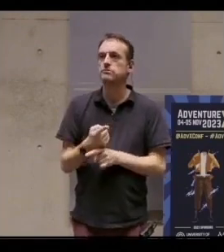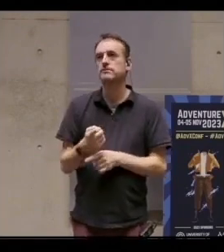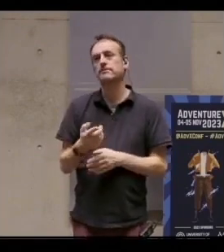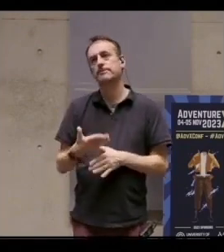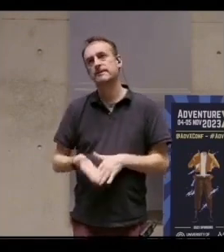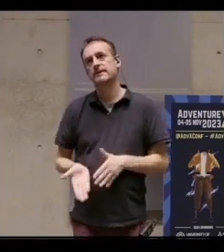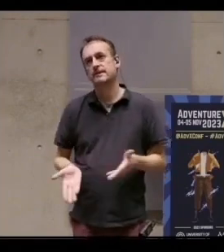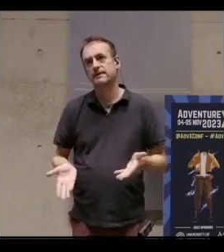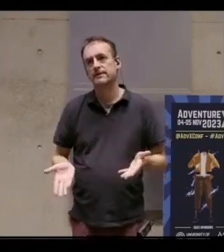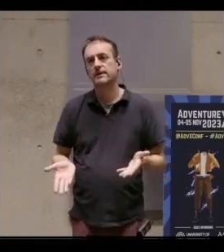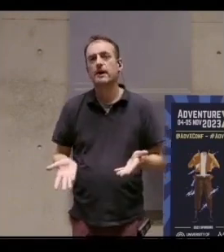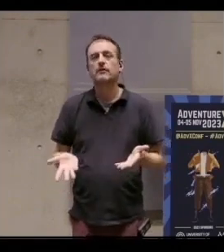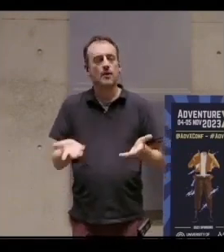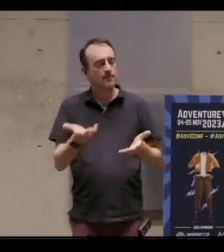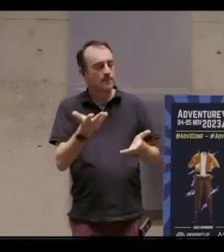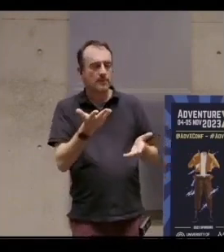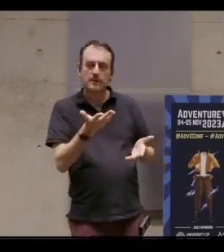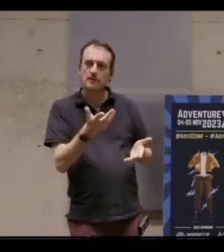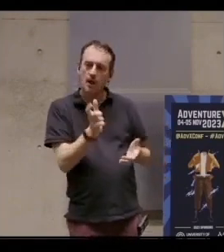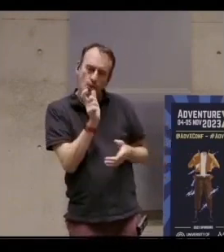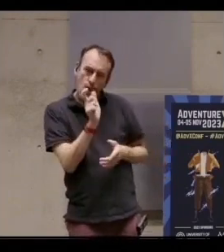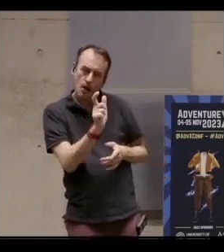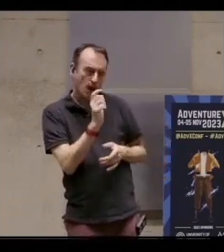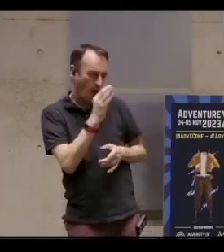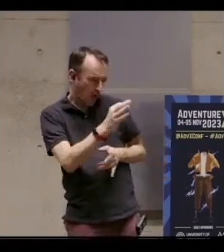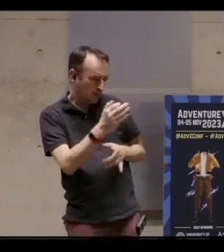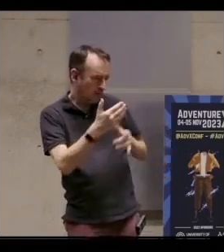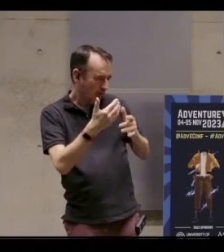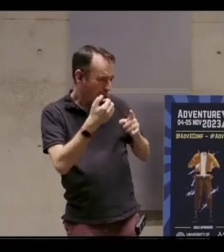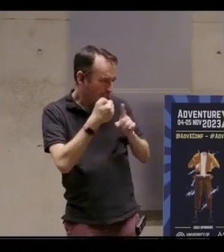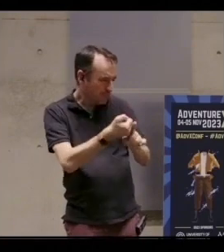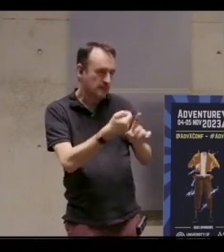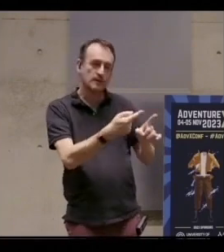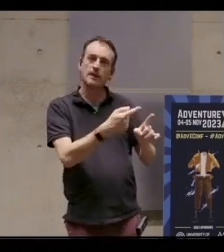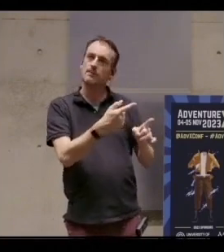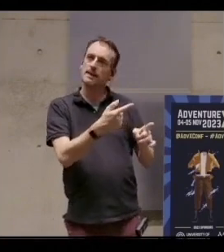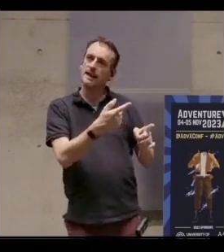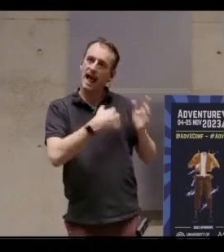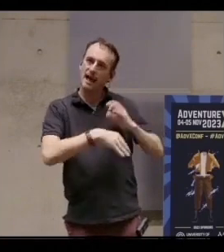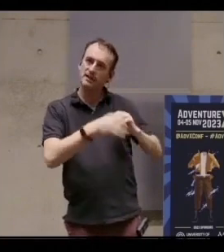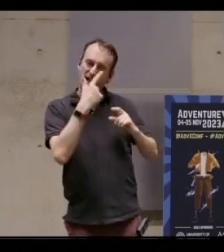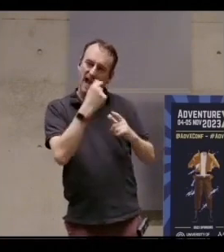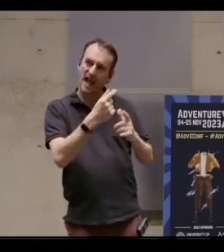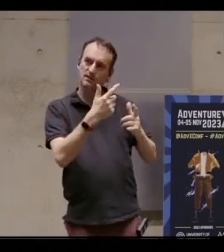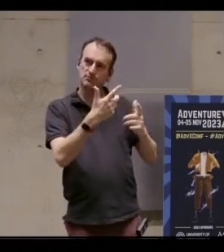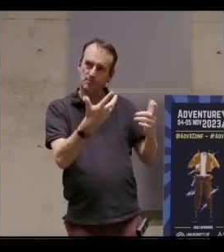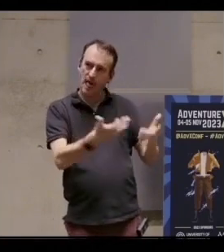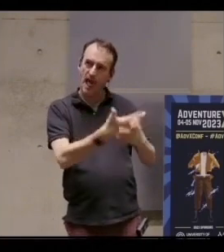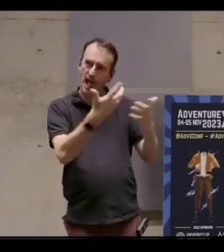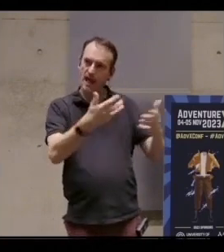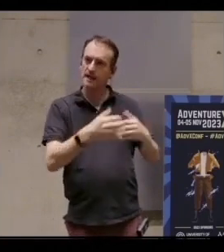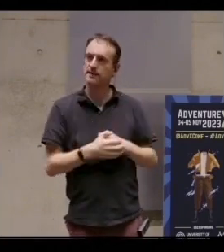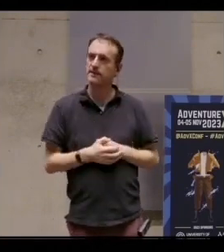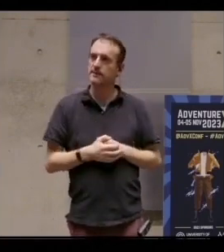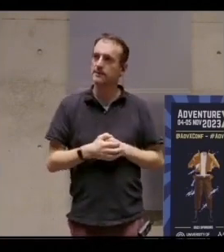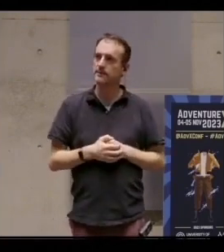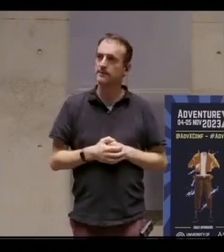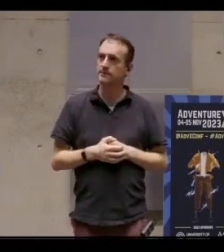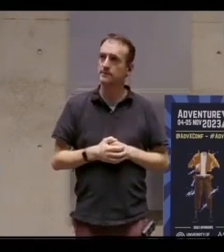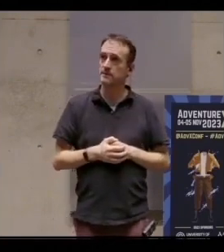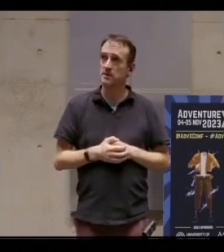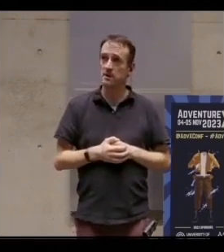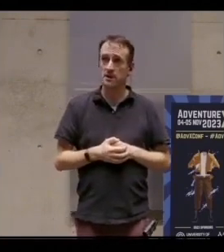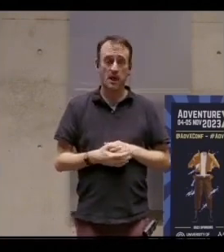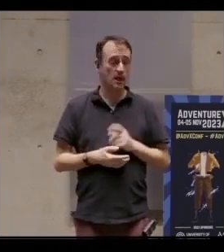with the delivery, but, you know, he never told her he loved only her.